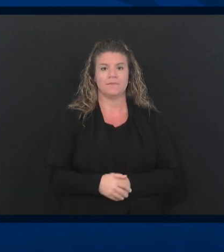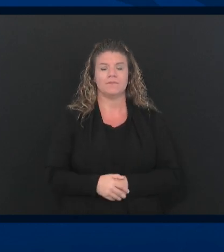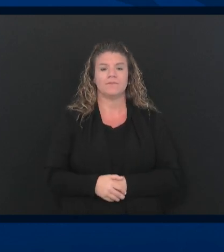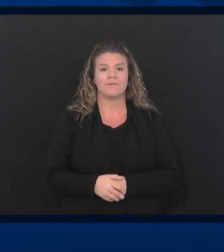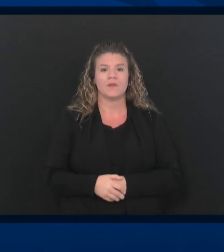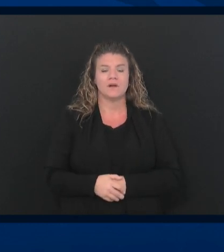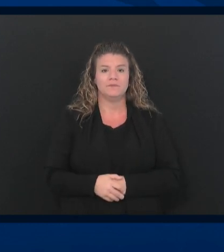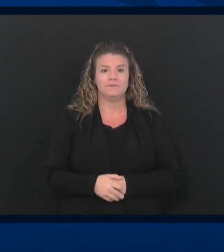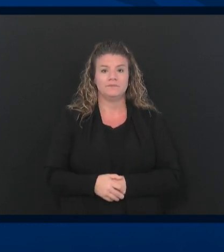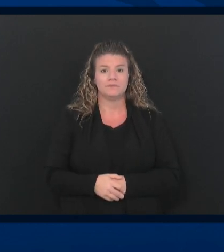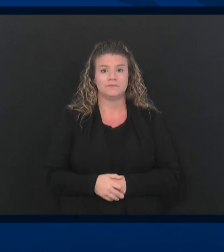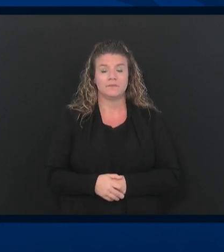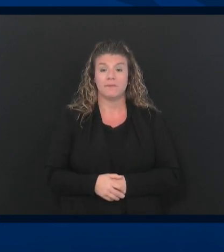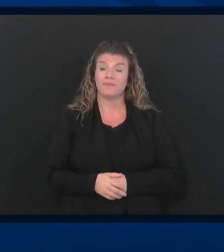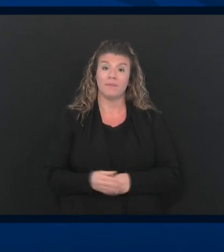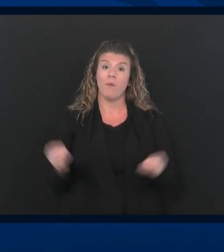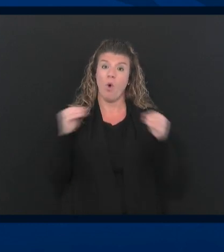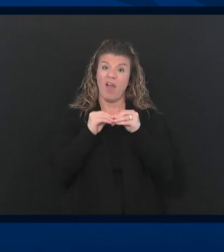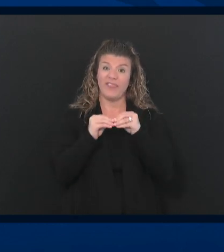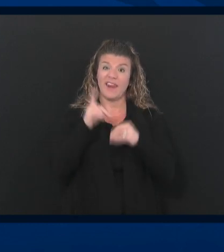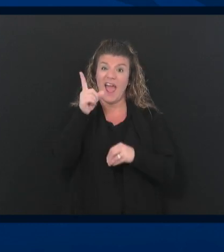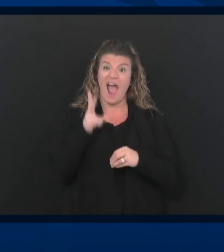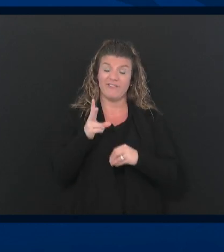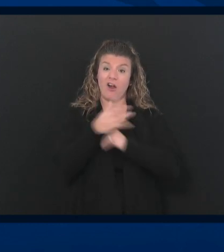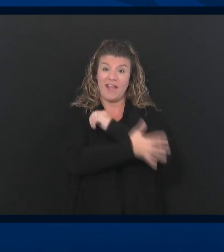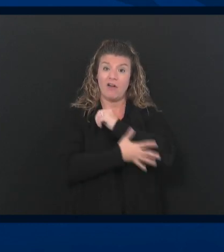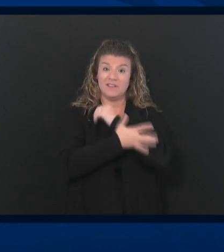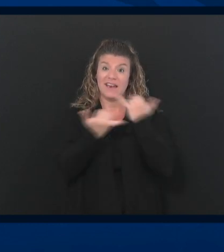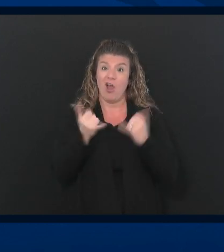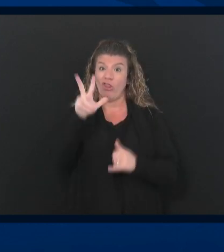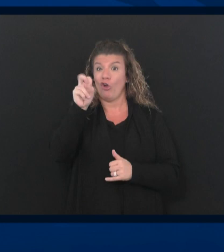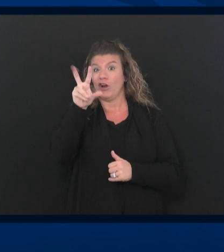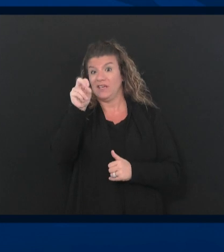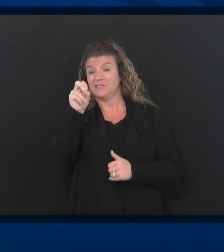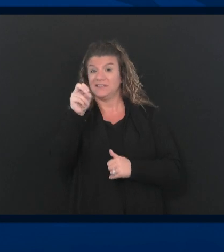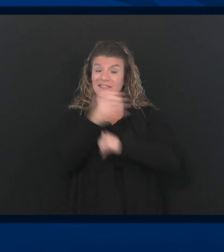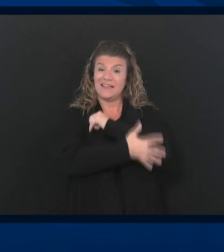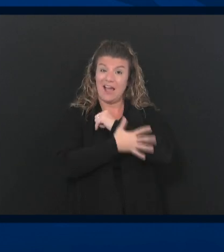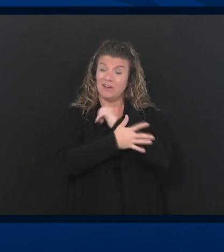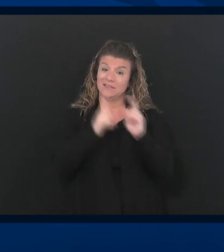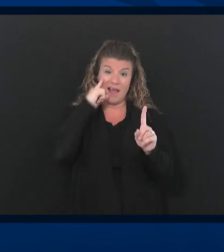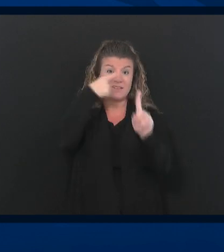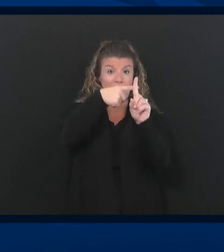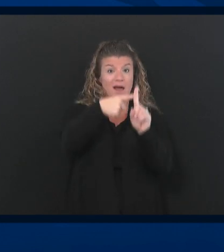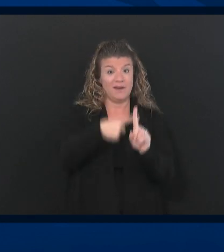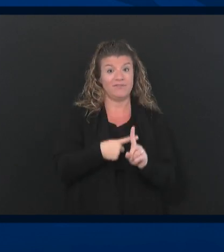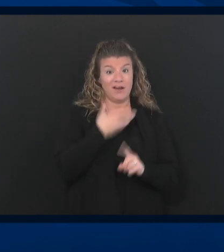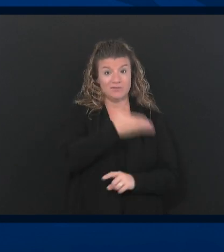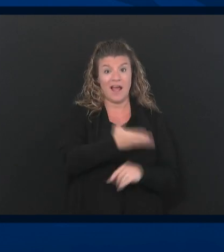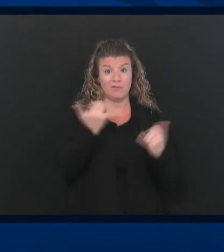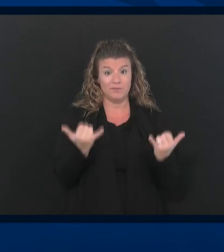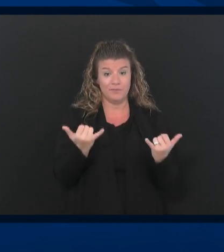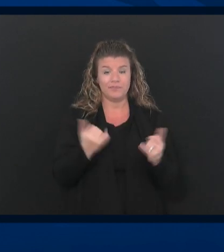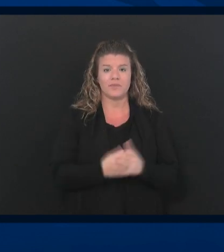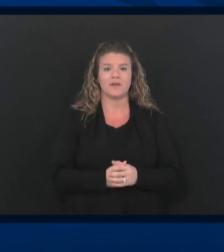But we have well over half of our counties, I think 30 some counties now, that we have identified positive cases in. So that's the map, and it gives